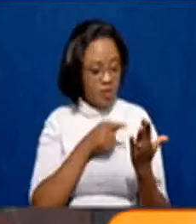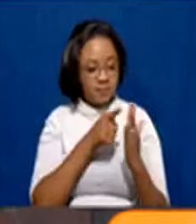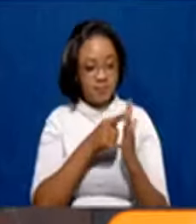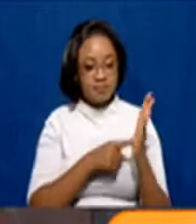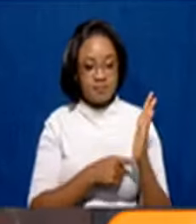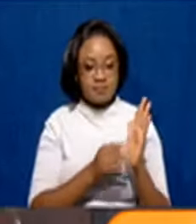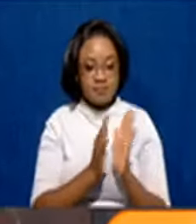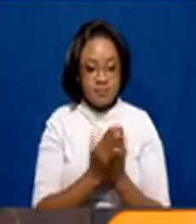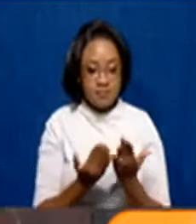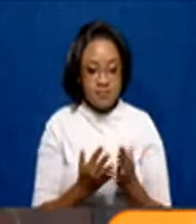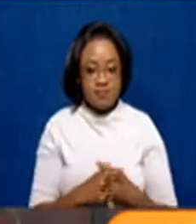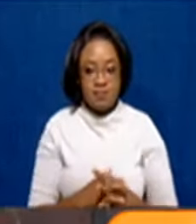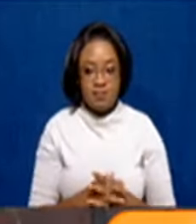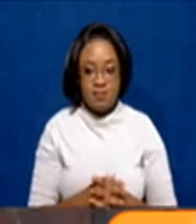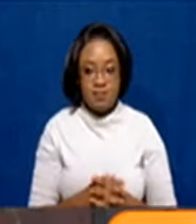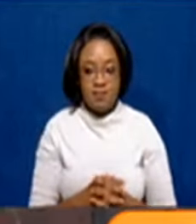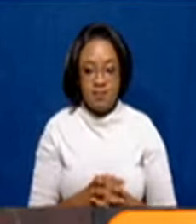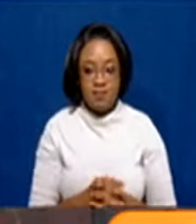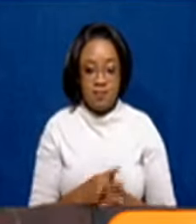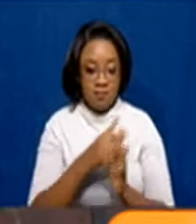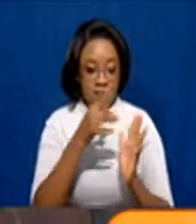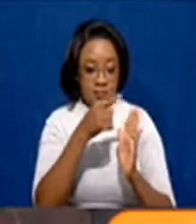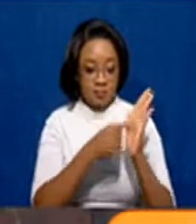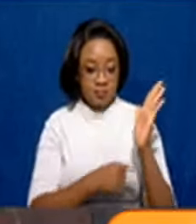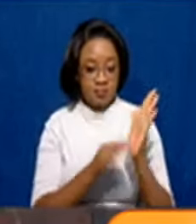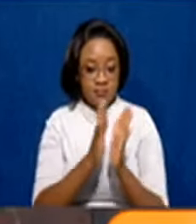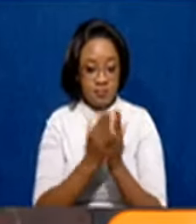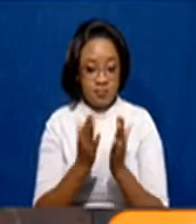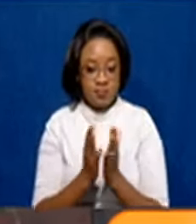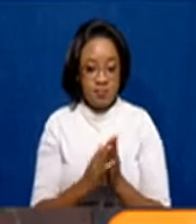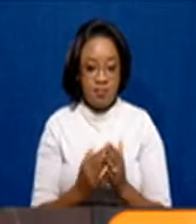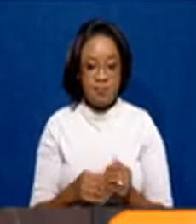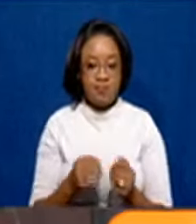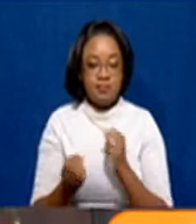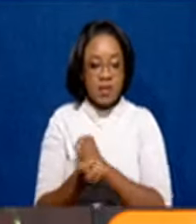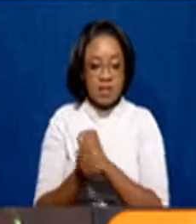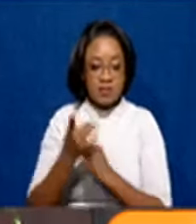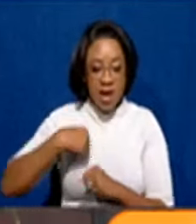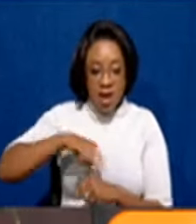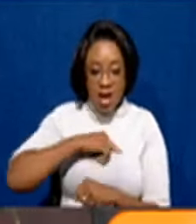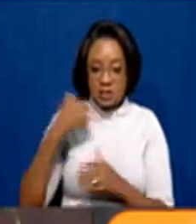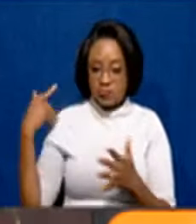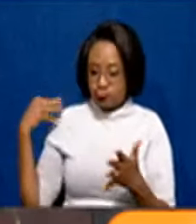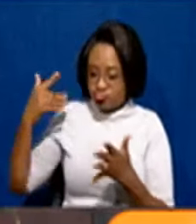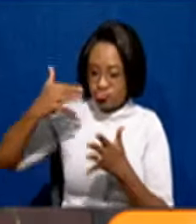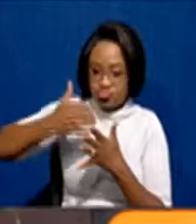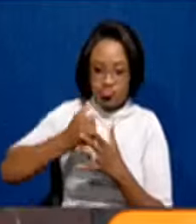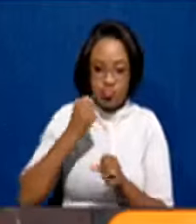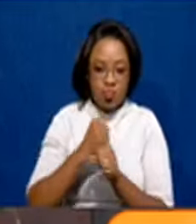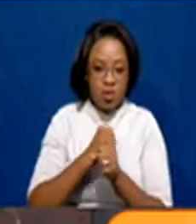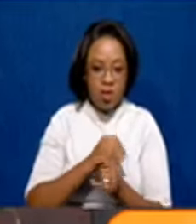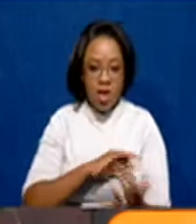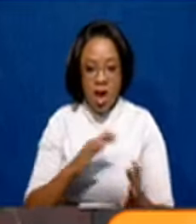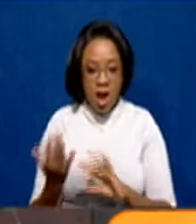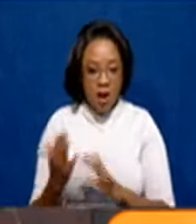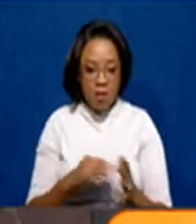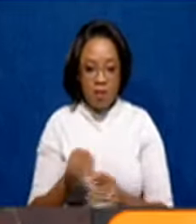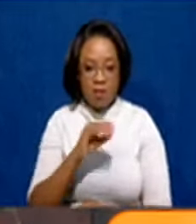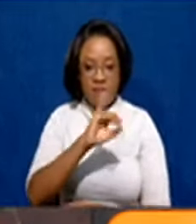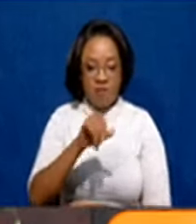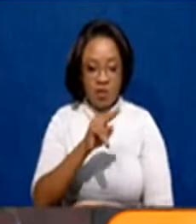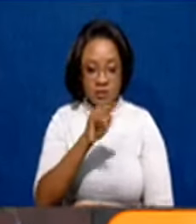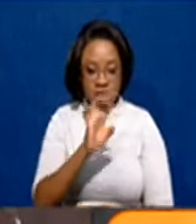foreword. This book is a heartfelt memoir that takes us on a remarkable journey through the life of Jane Nyamuringa Ruego